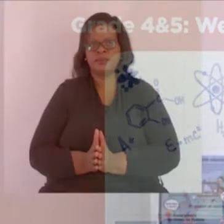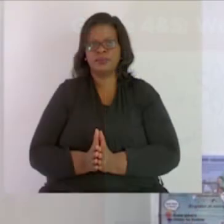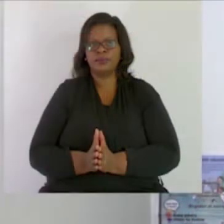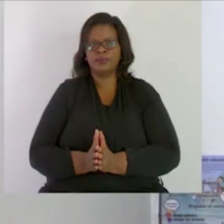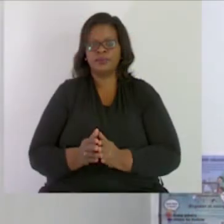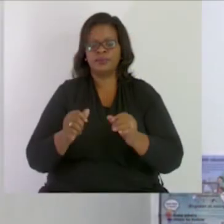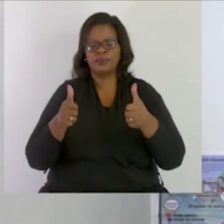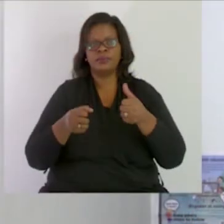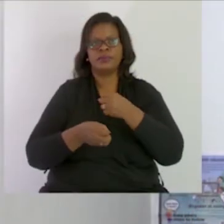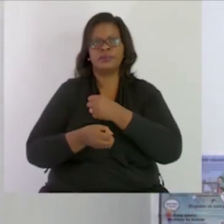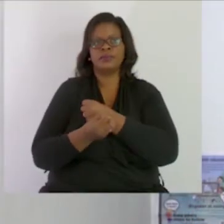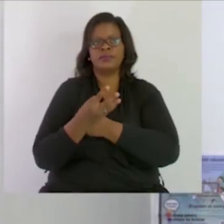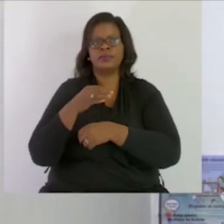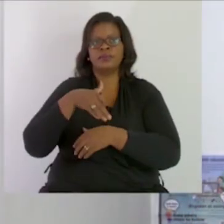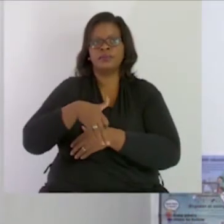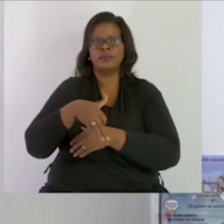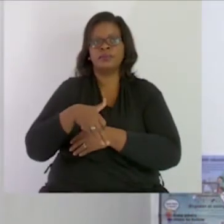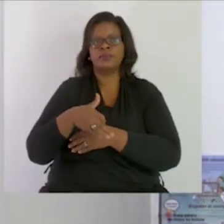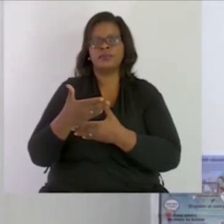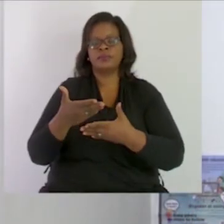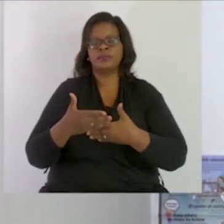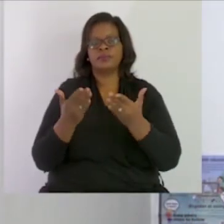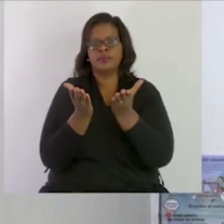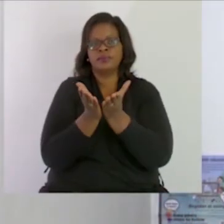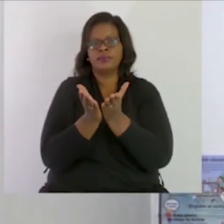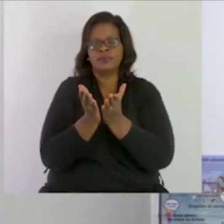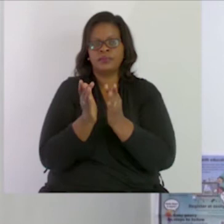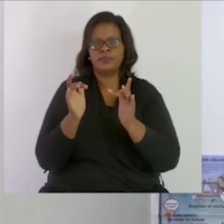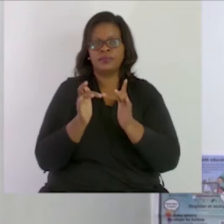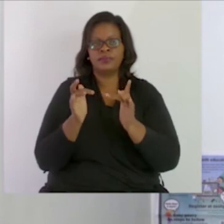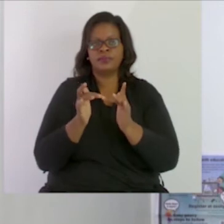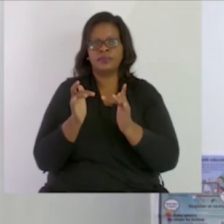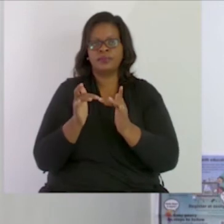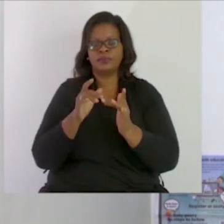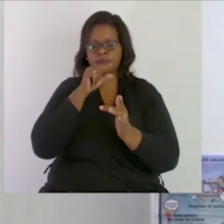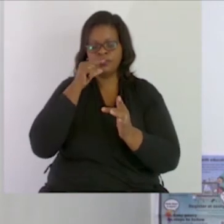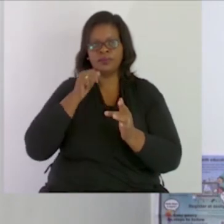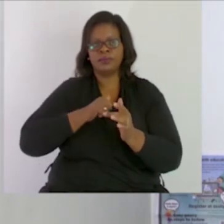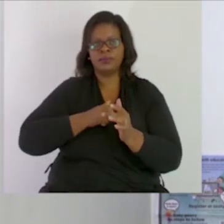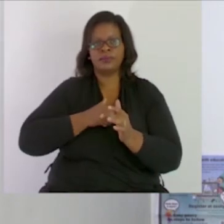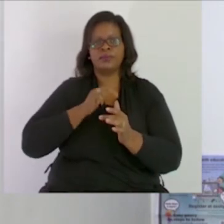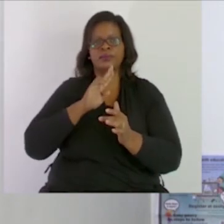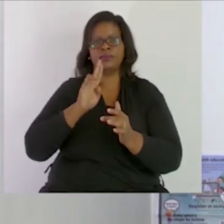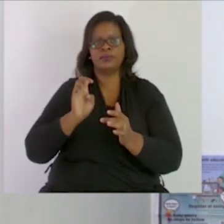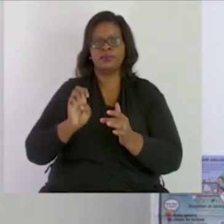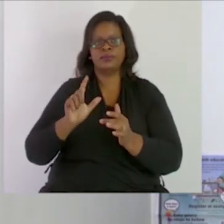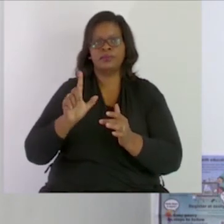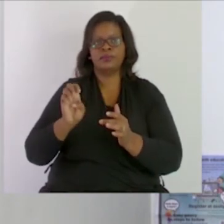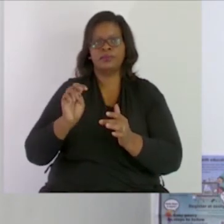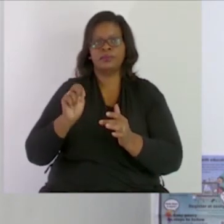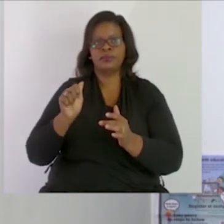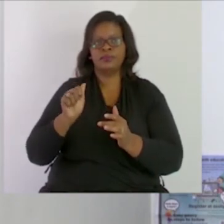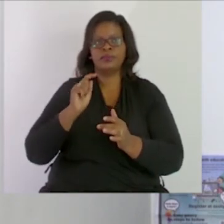Good morning, Namibia. Welcome to my zone online school. My name is Mr. Phineas Majon.